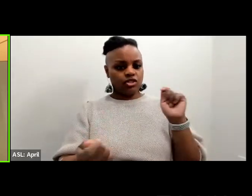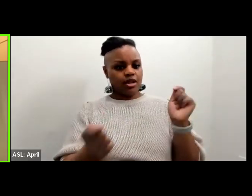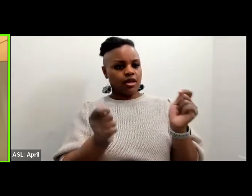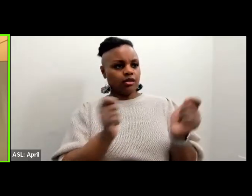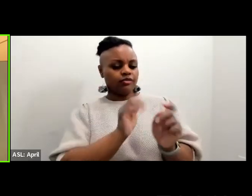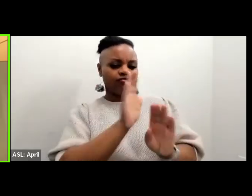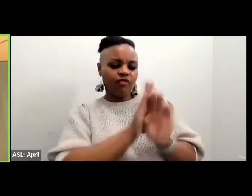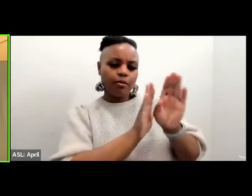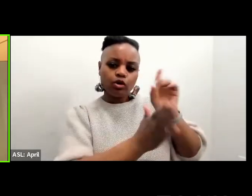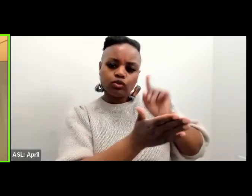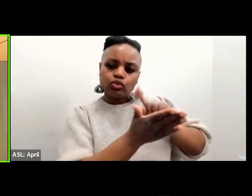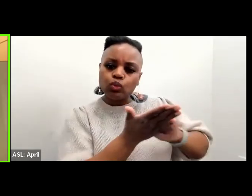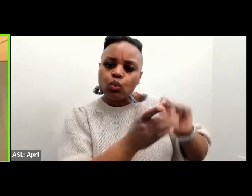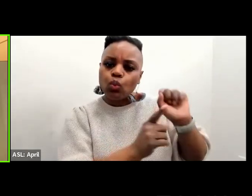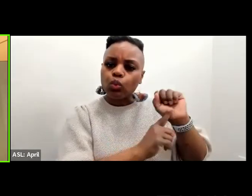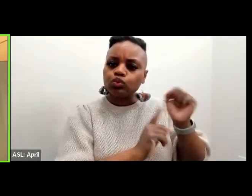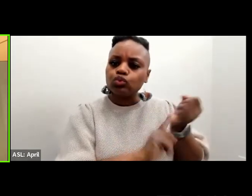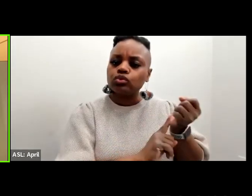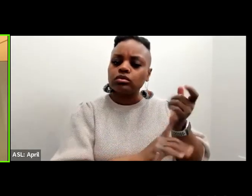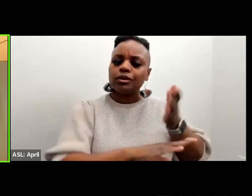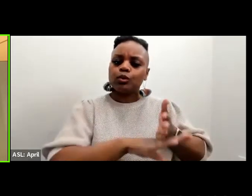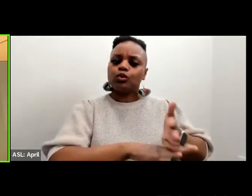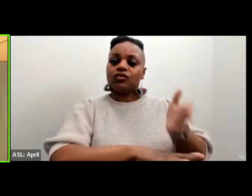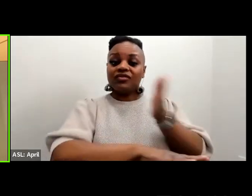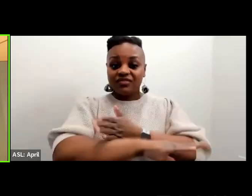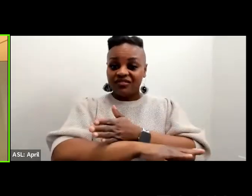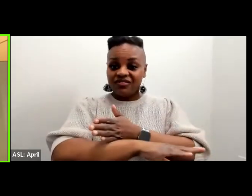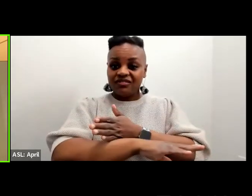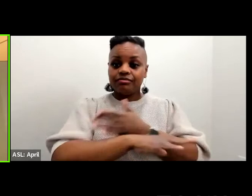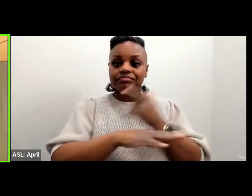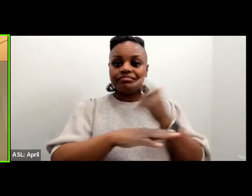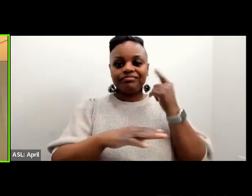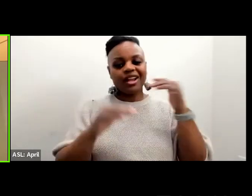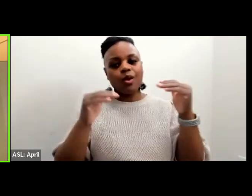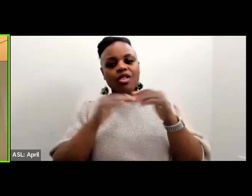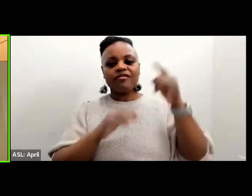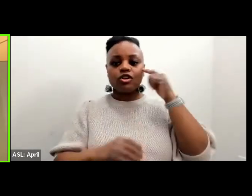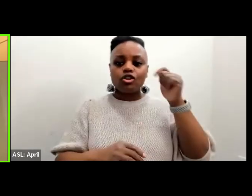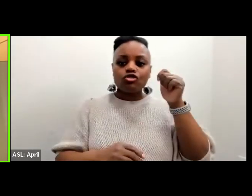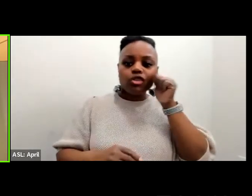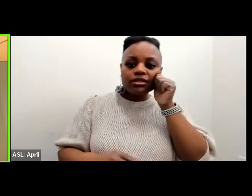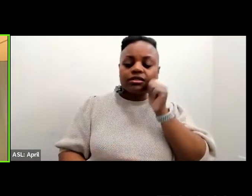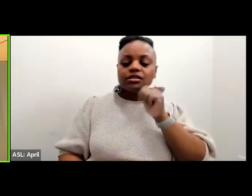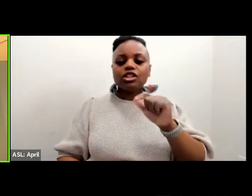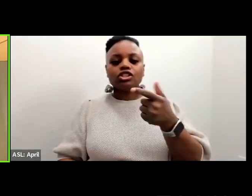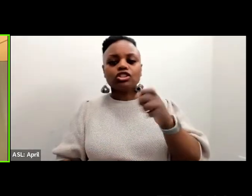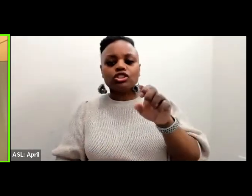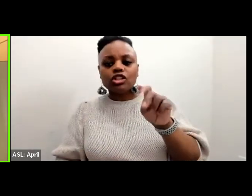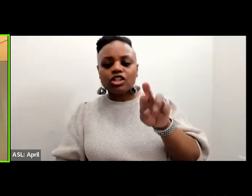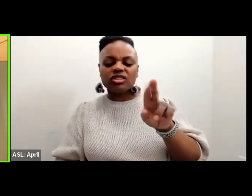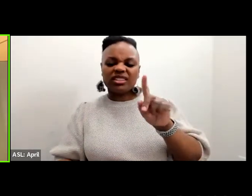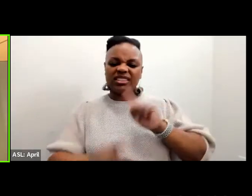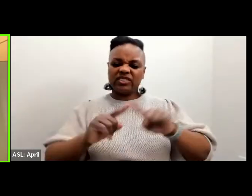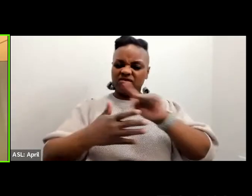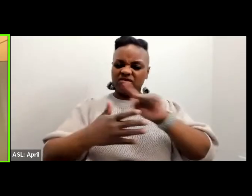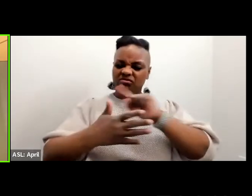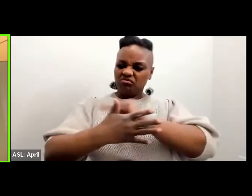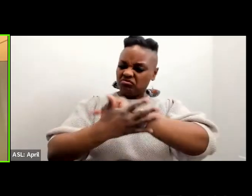and disability equity in education, healthcare, and work, and promote U.S. foreign policy that